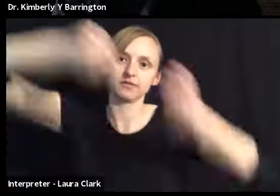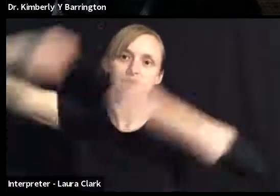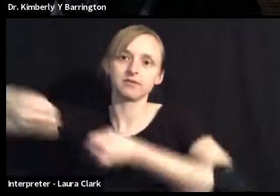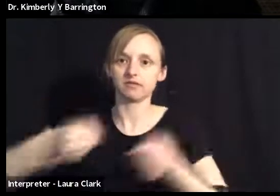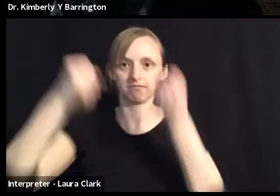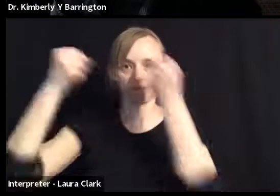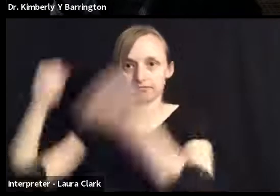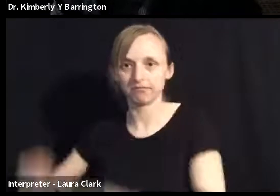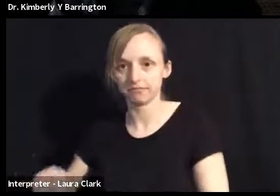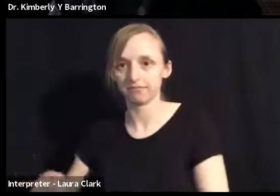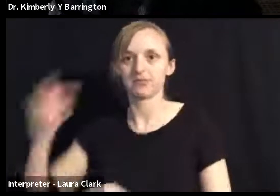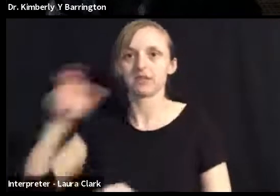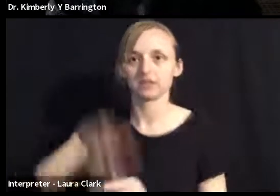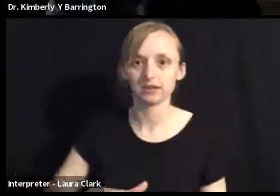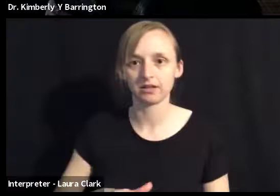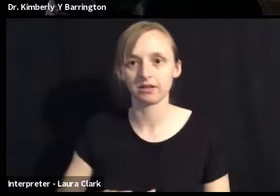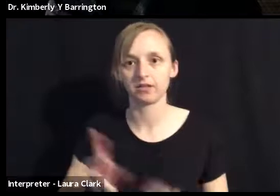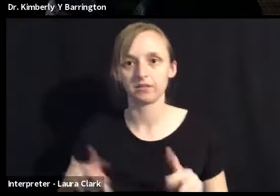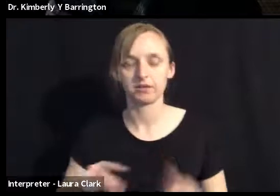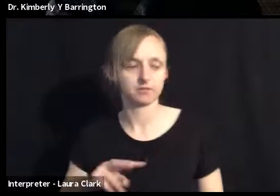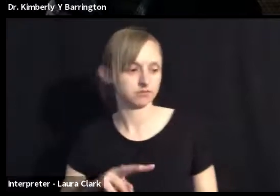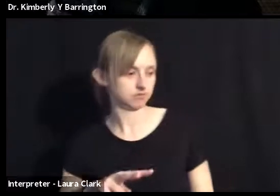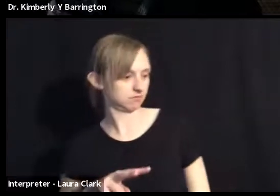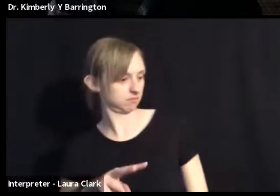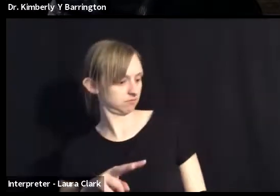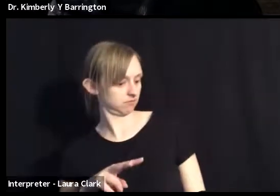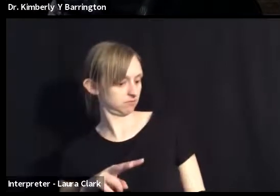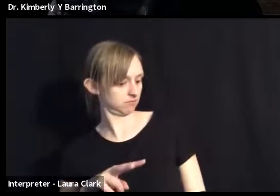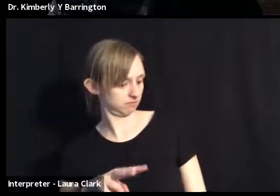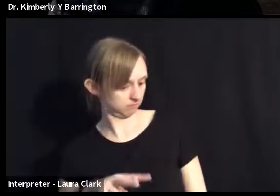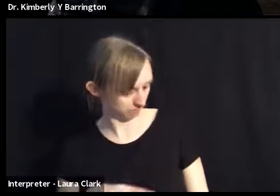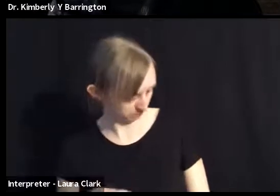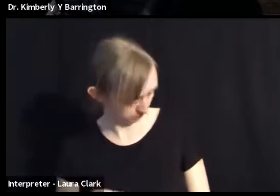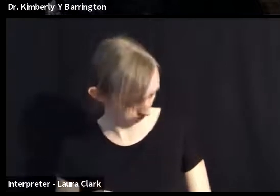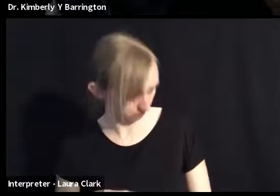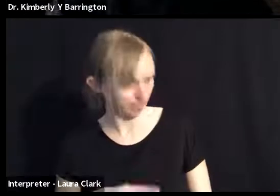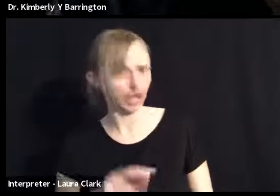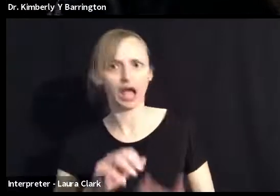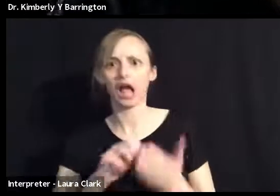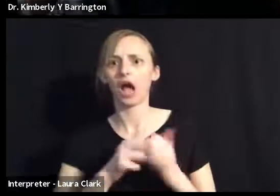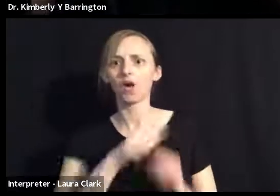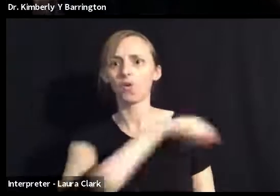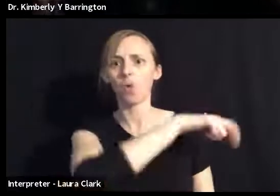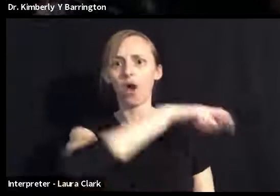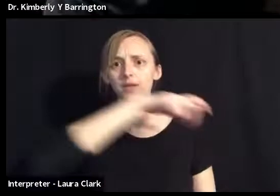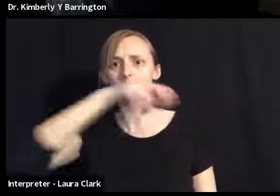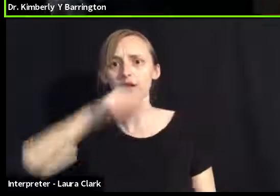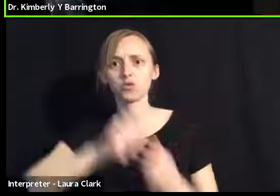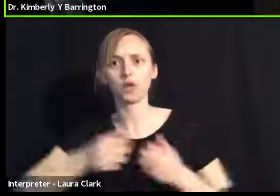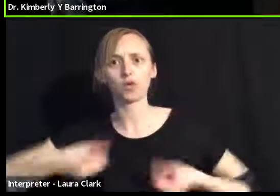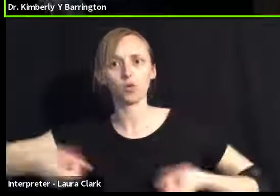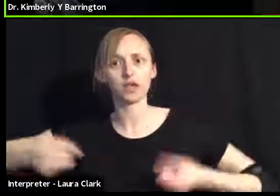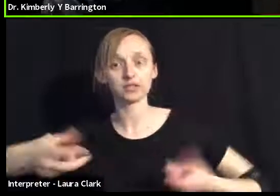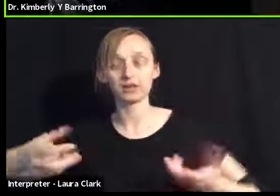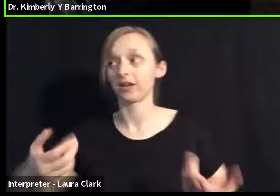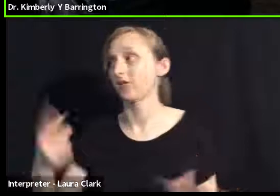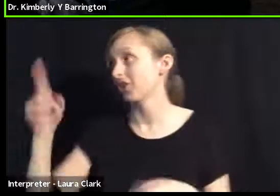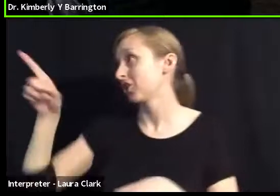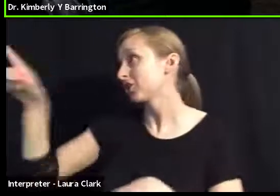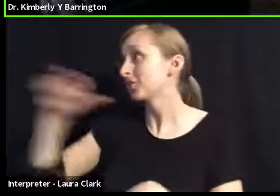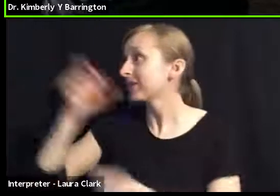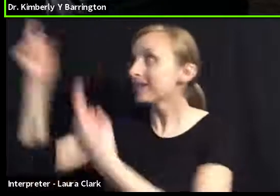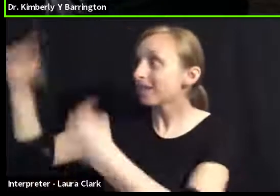really just, I mean, you wasn't down here at the bottom to meet me. So what was I going to do? You know, I think